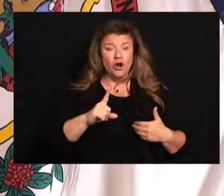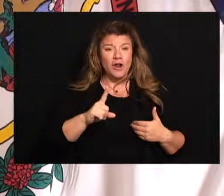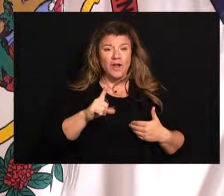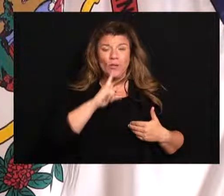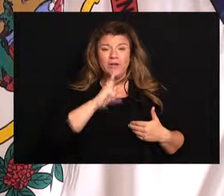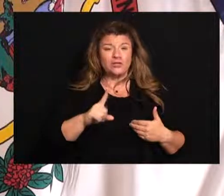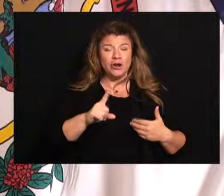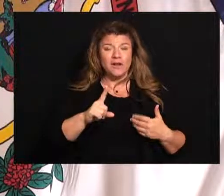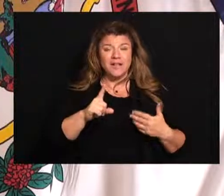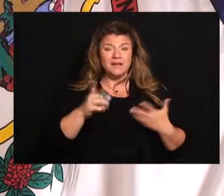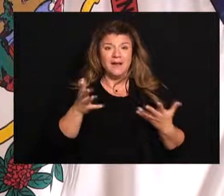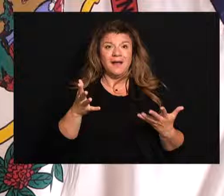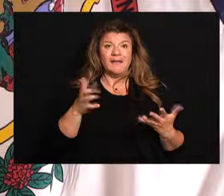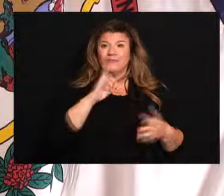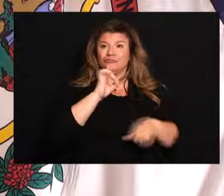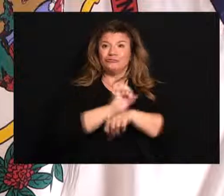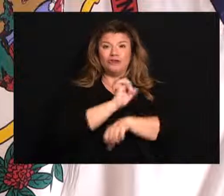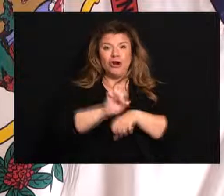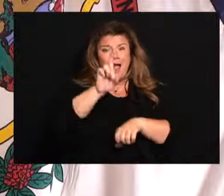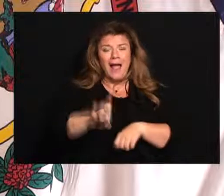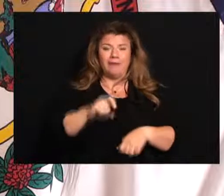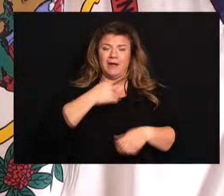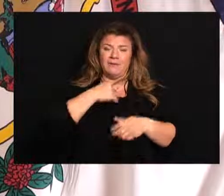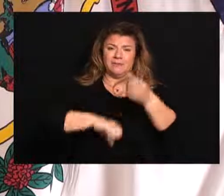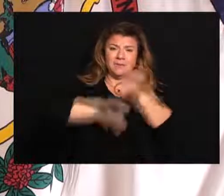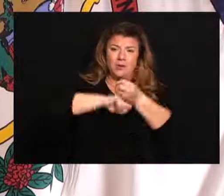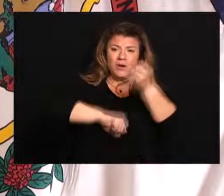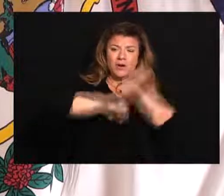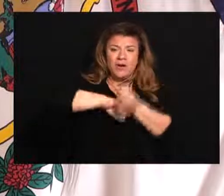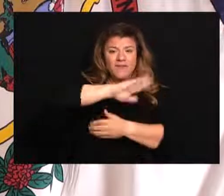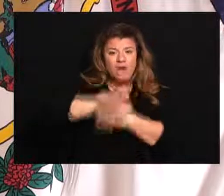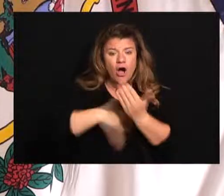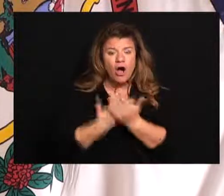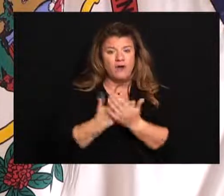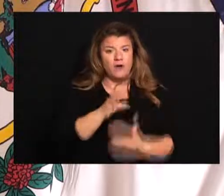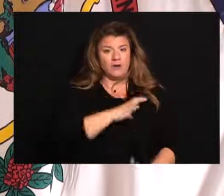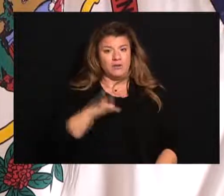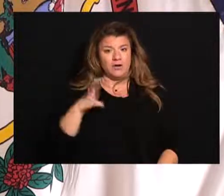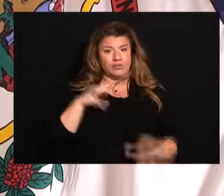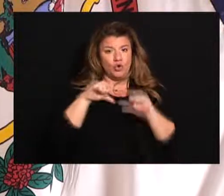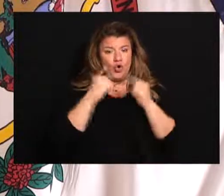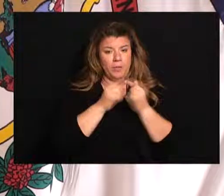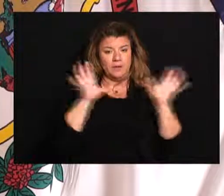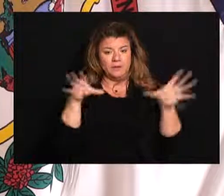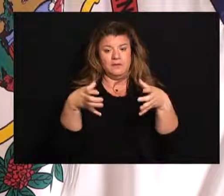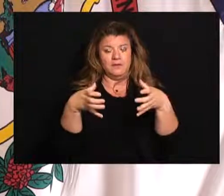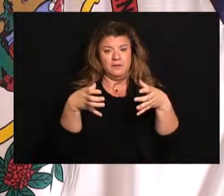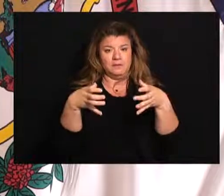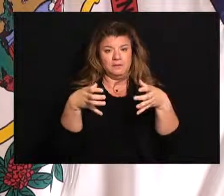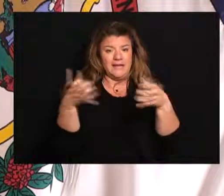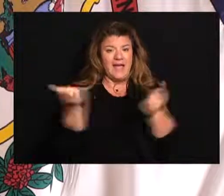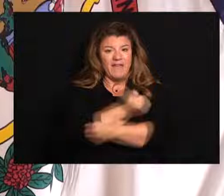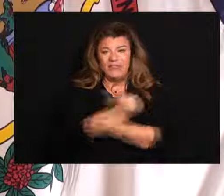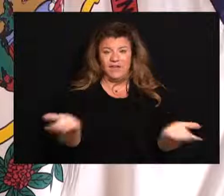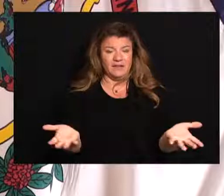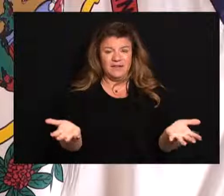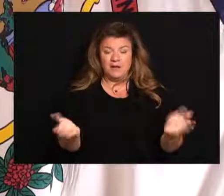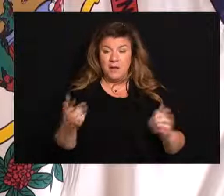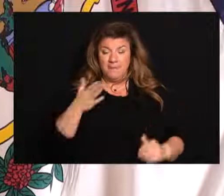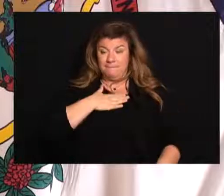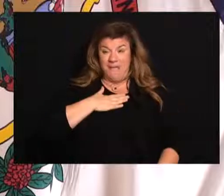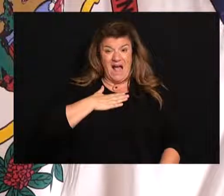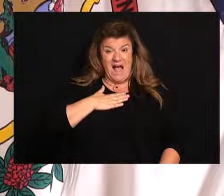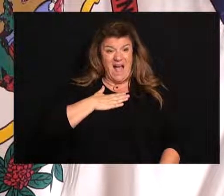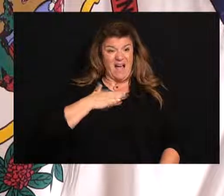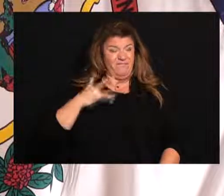surely absolutely have to have the support of all of our congressional group at all time. There is no bitterness on my